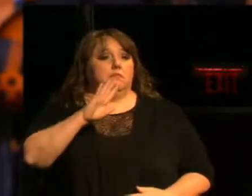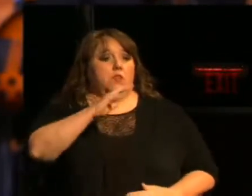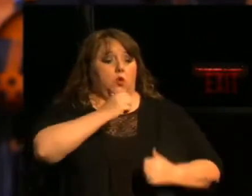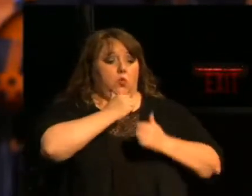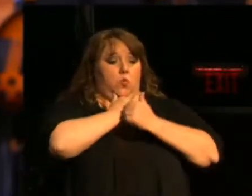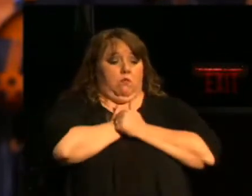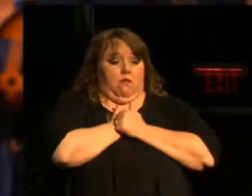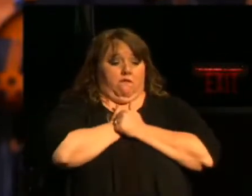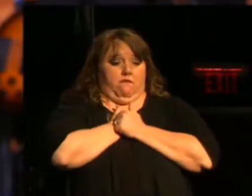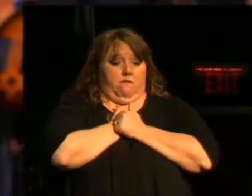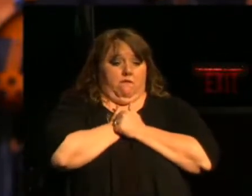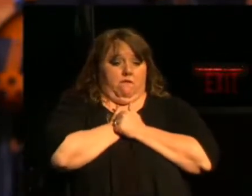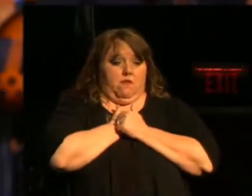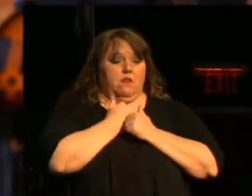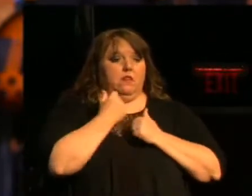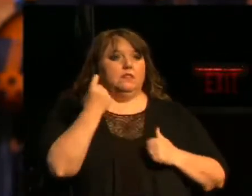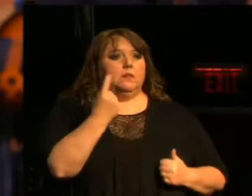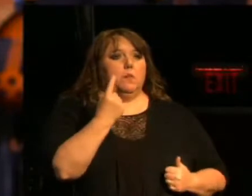should I feel